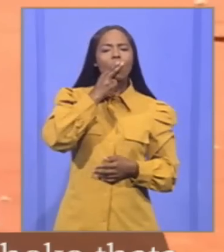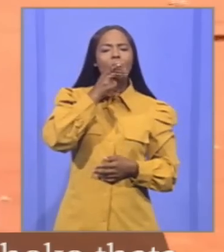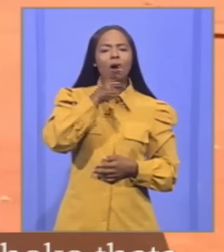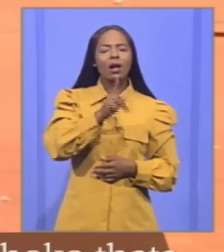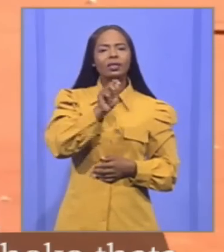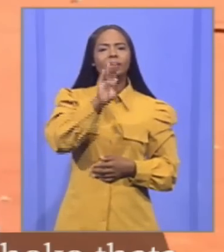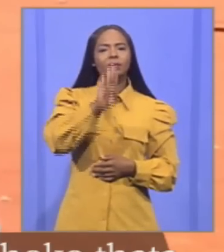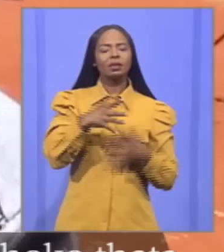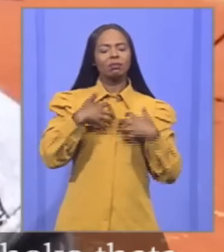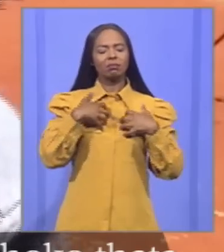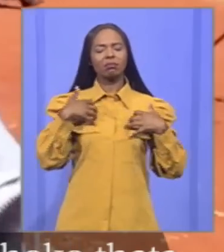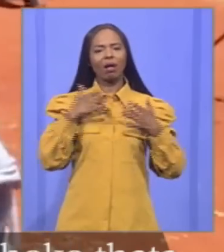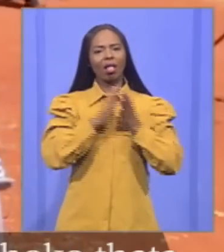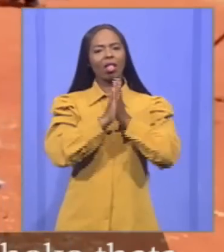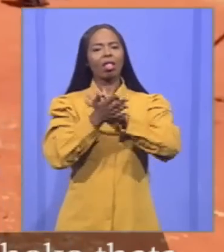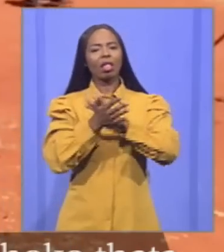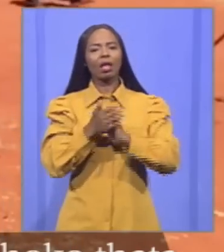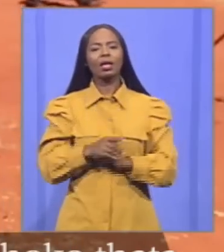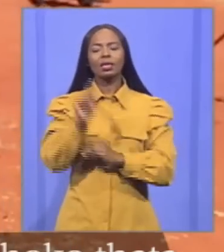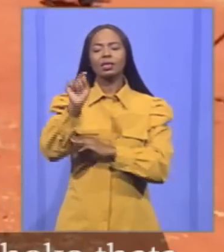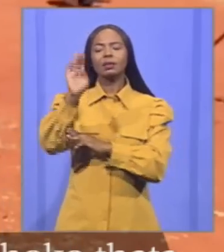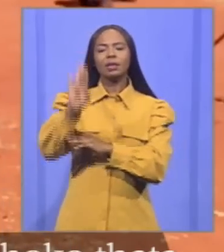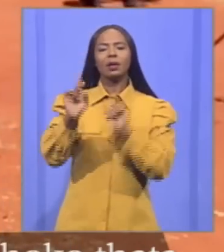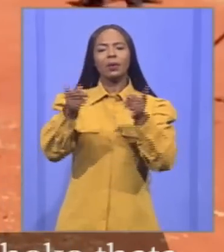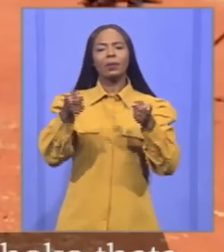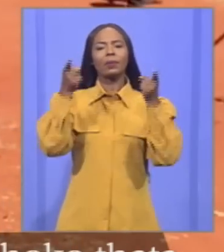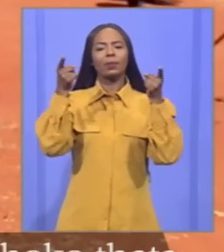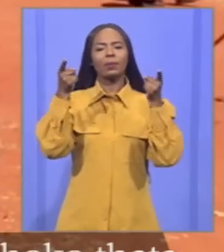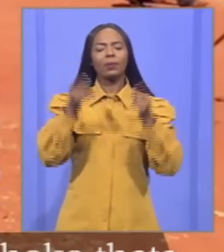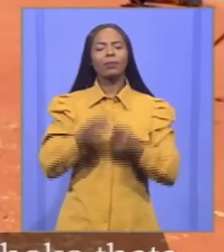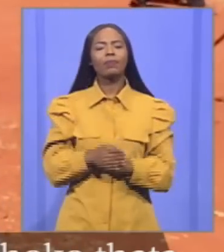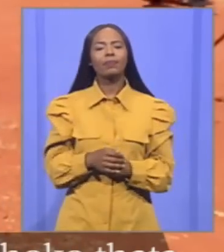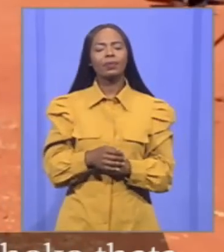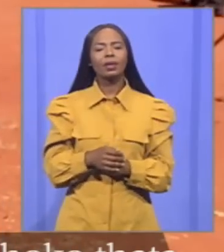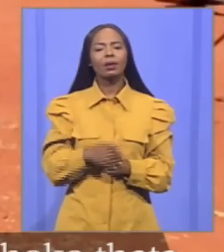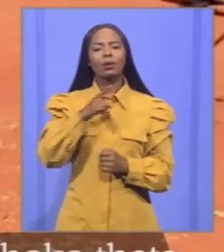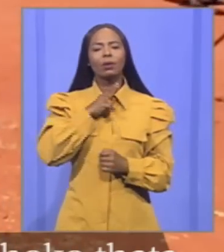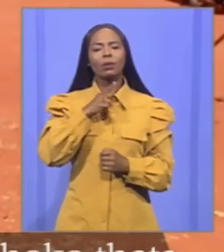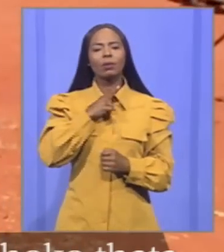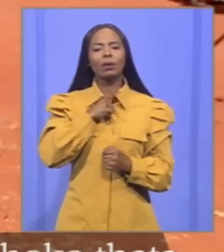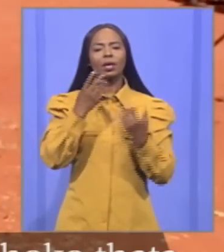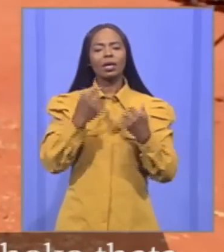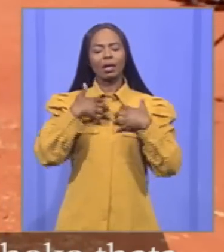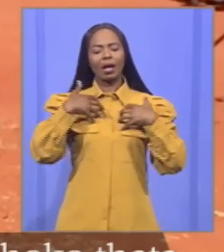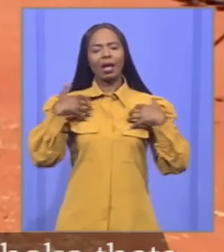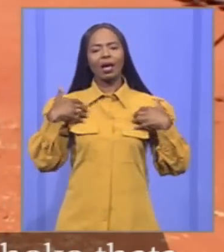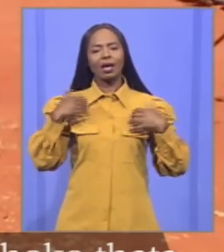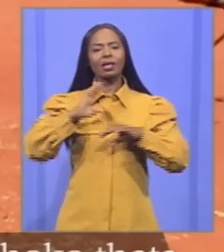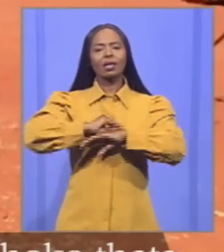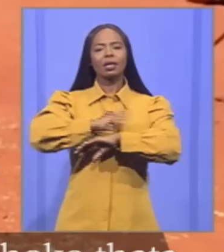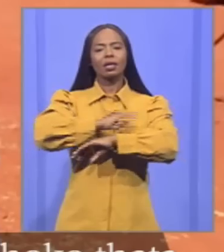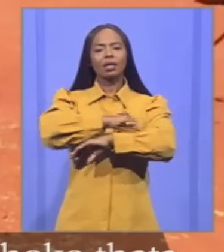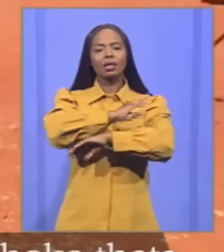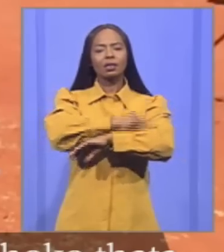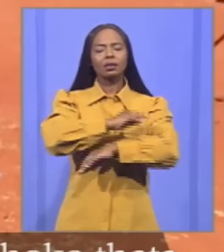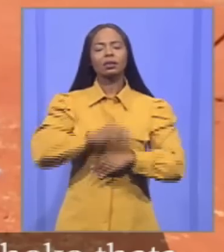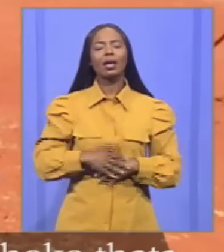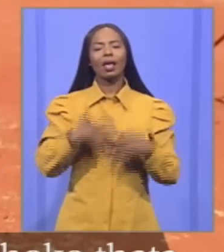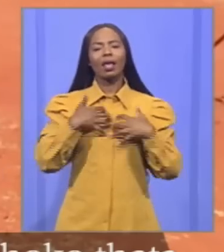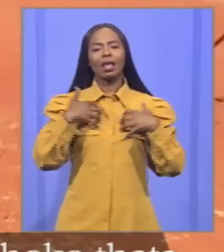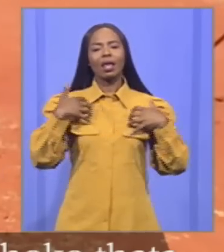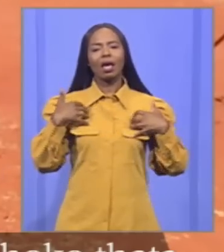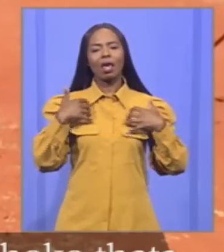a affectegile. TB is dangerous because wa feletsa o na le lung cancer and di lungs tsa gago